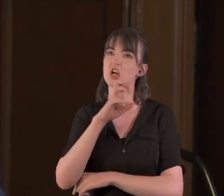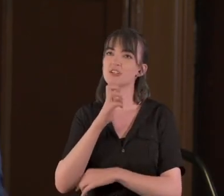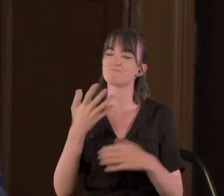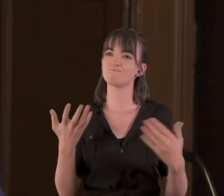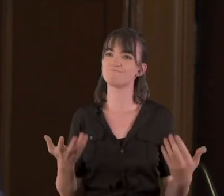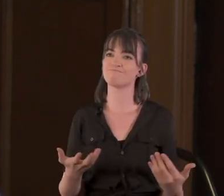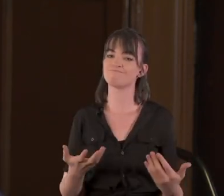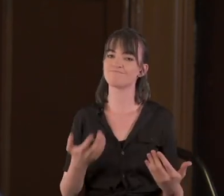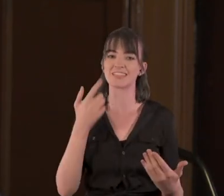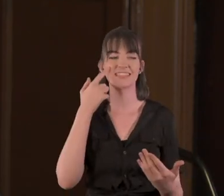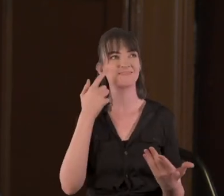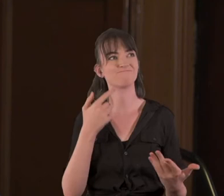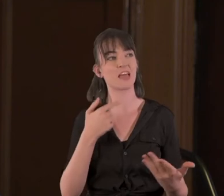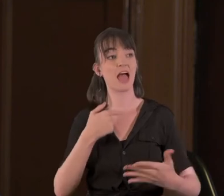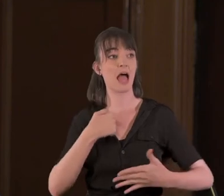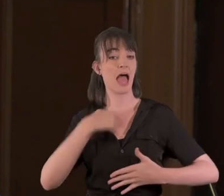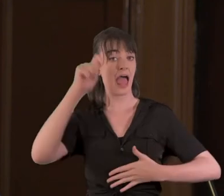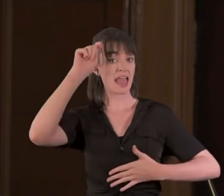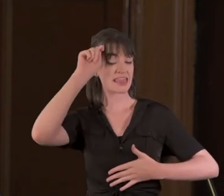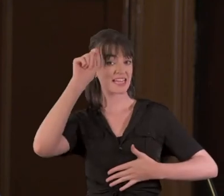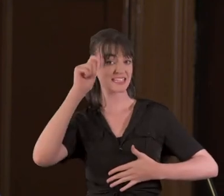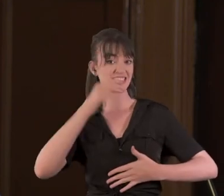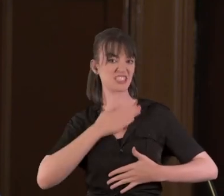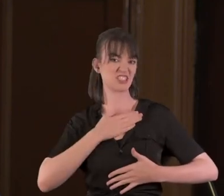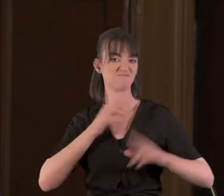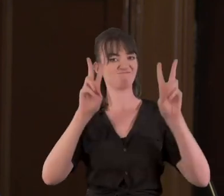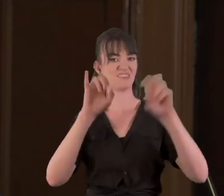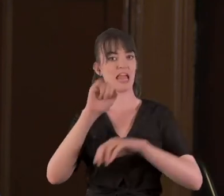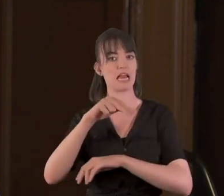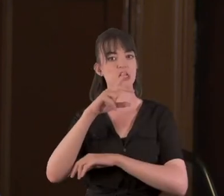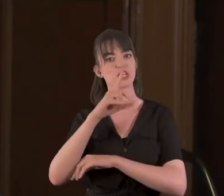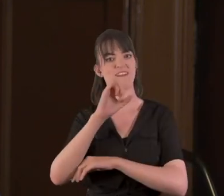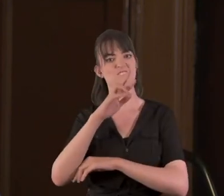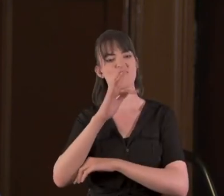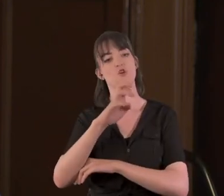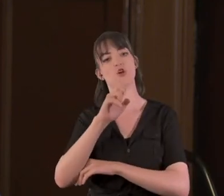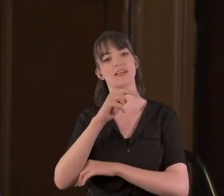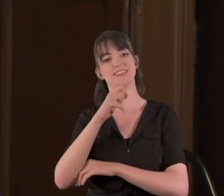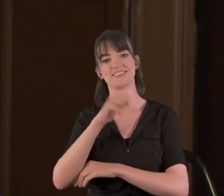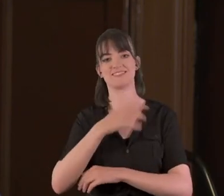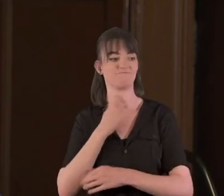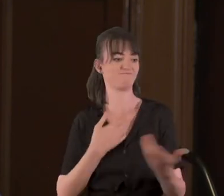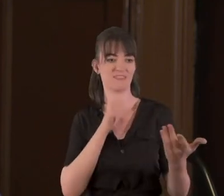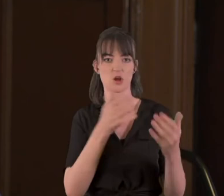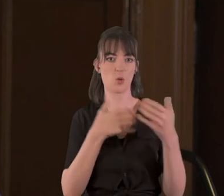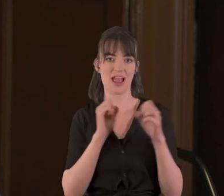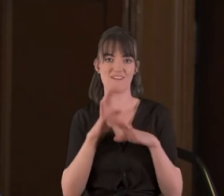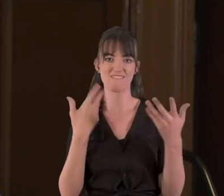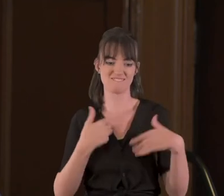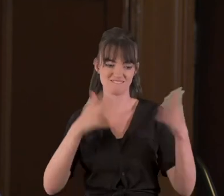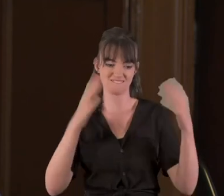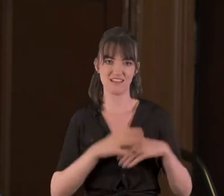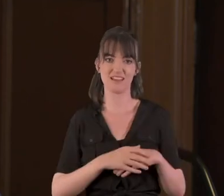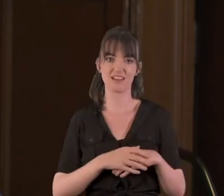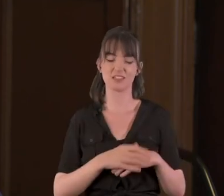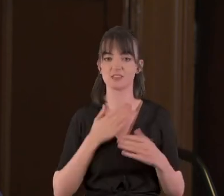You see, I think indifference is what there really was, ignorance and indifference. And I think ignorance and indifference are